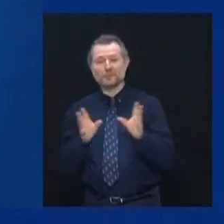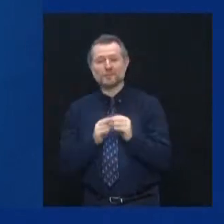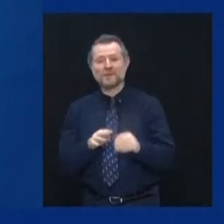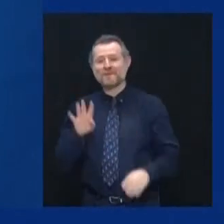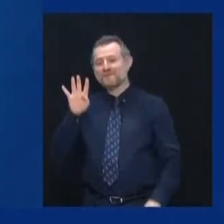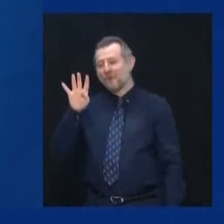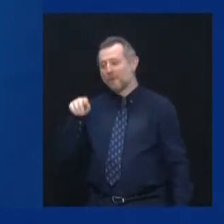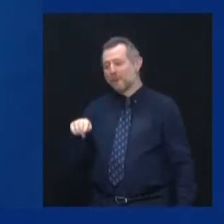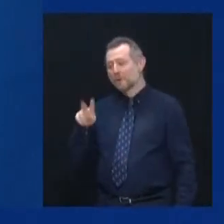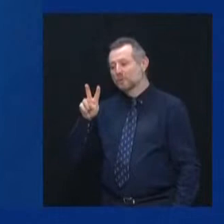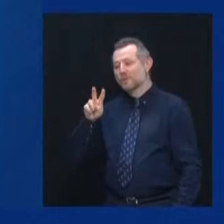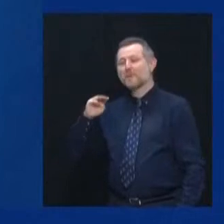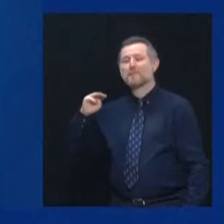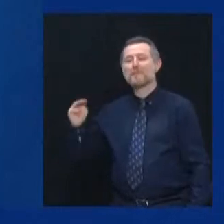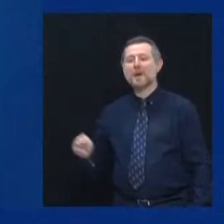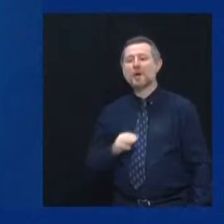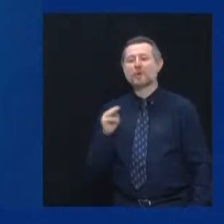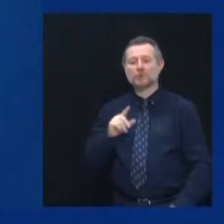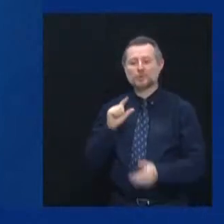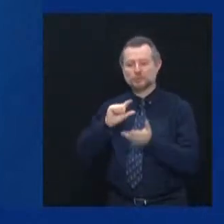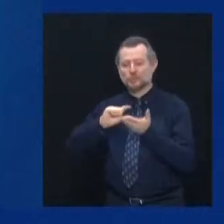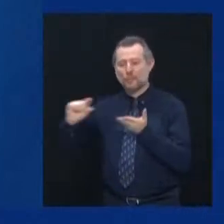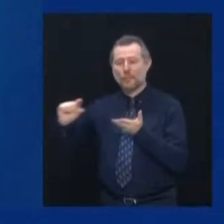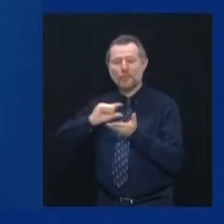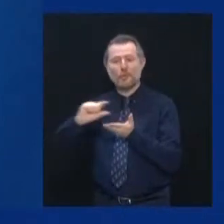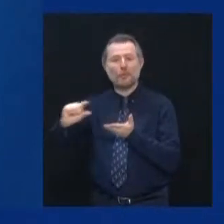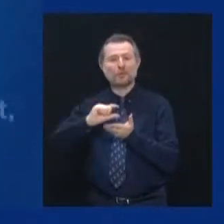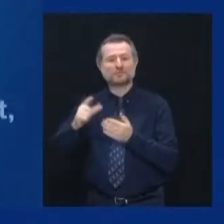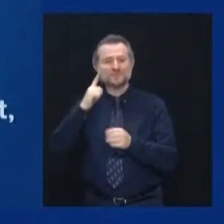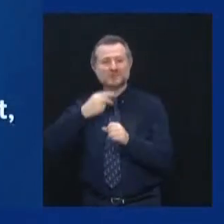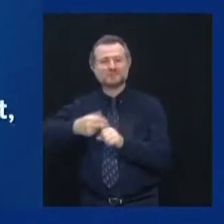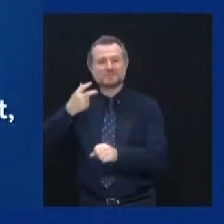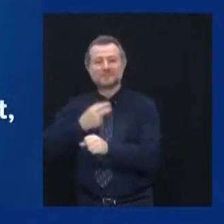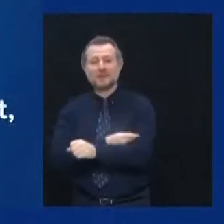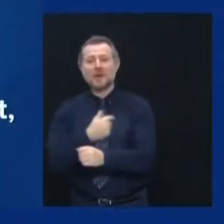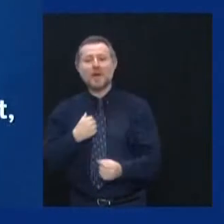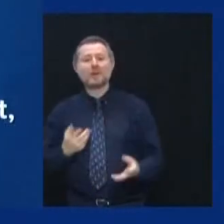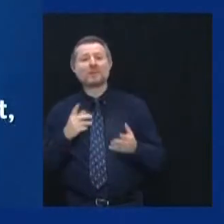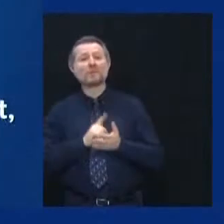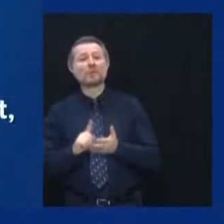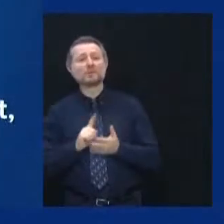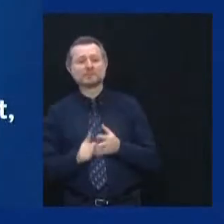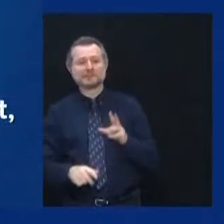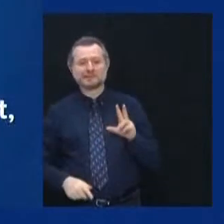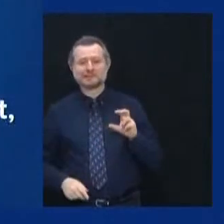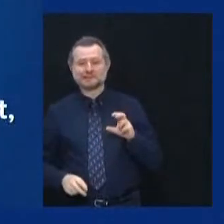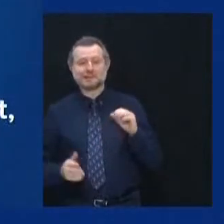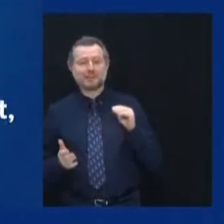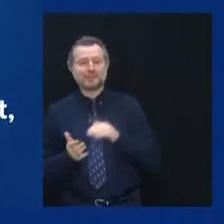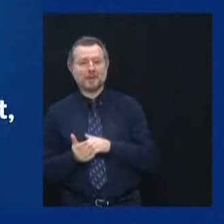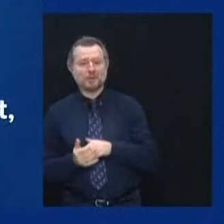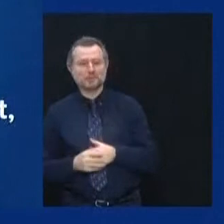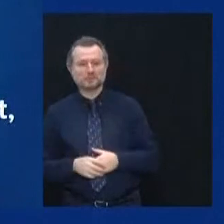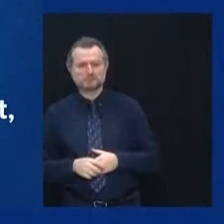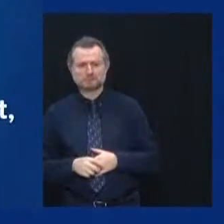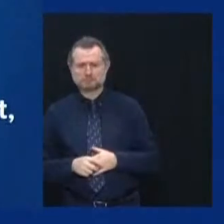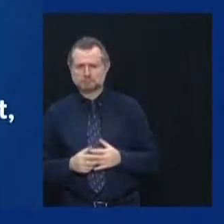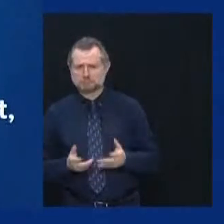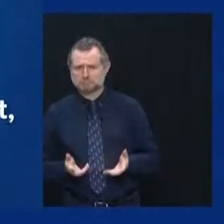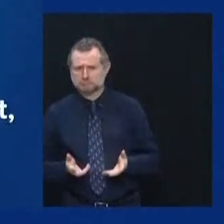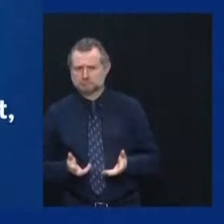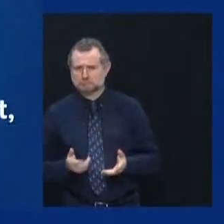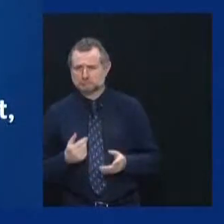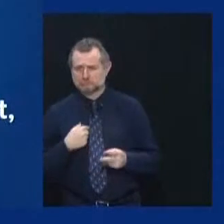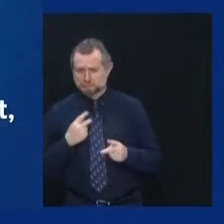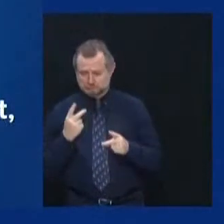million doses. We get 300,000 doses per week. At this rate, it